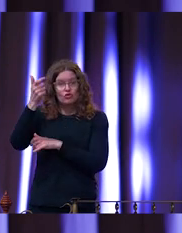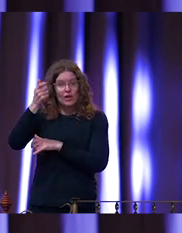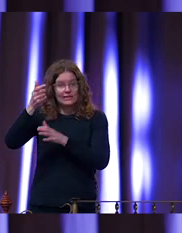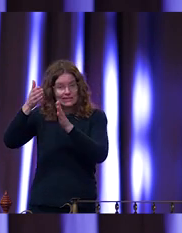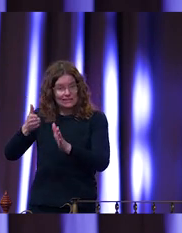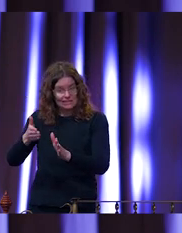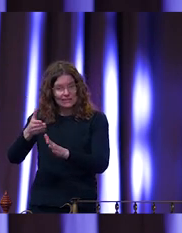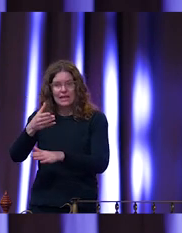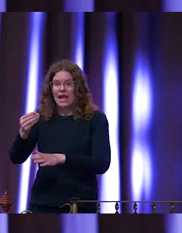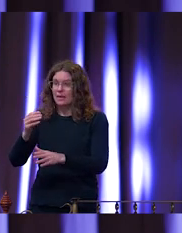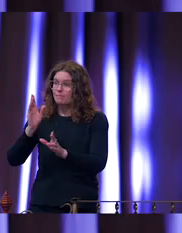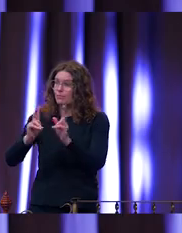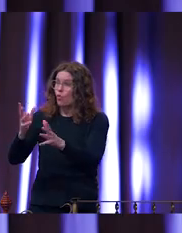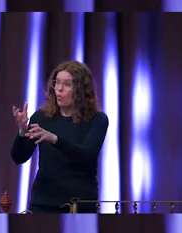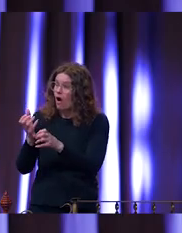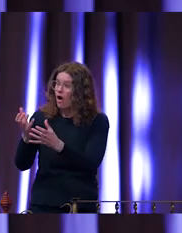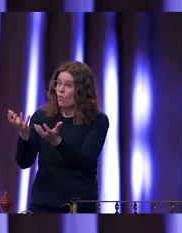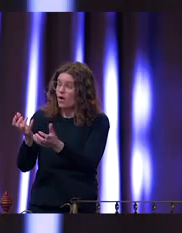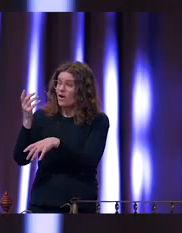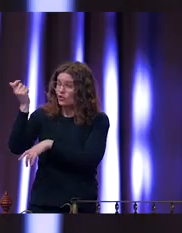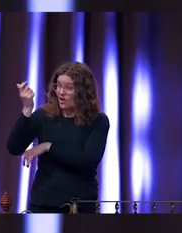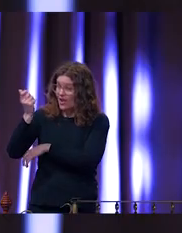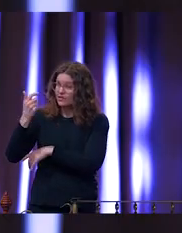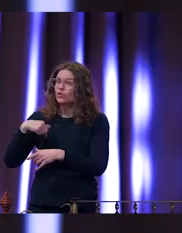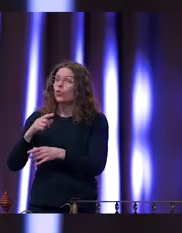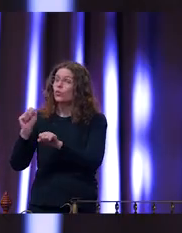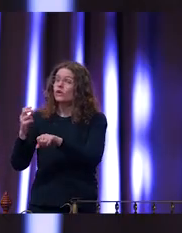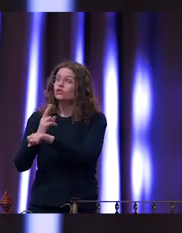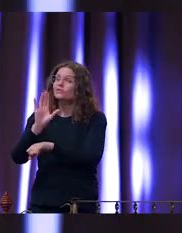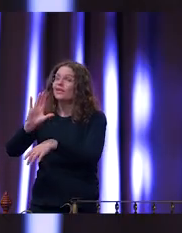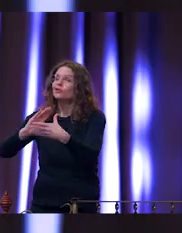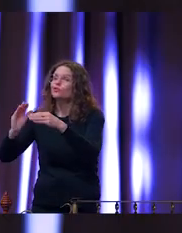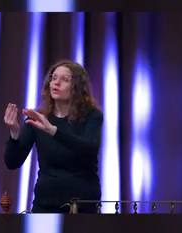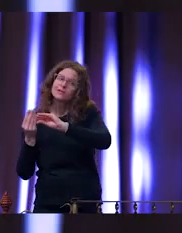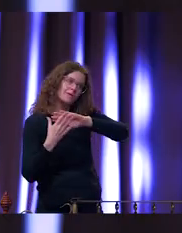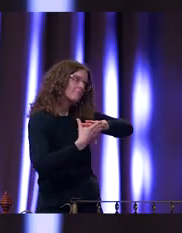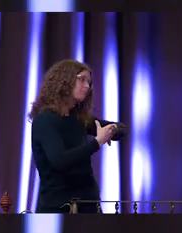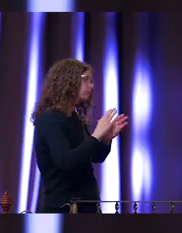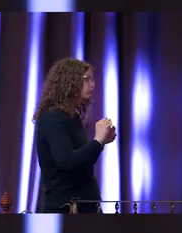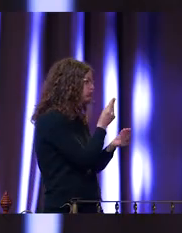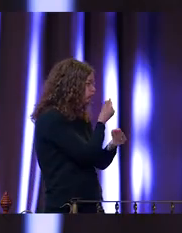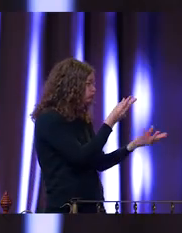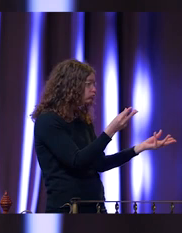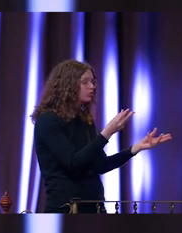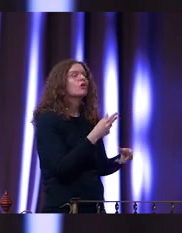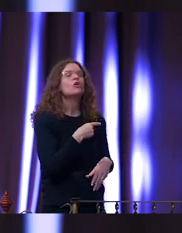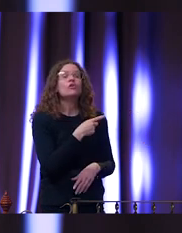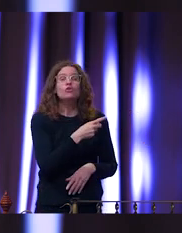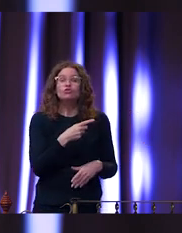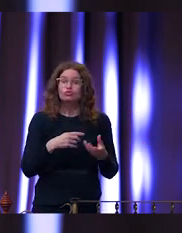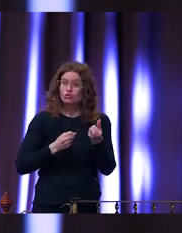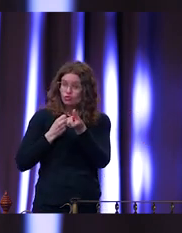us their stories that then we can use to support the case. And I have been on both sides of the table